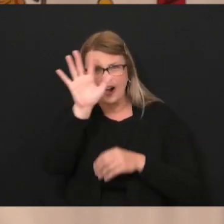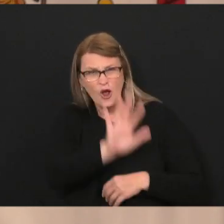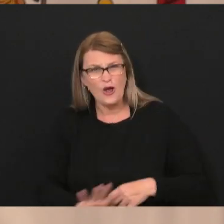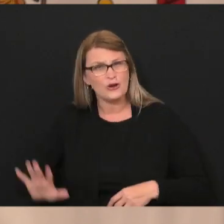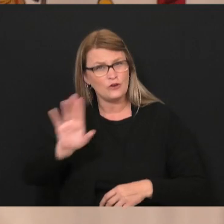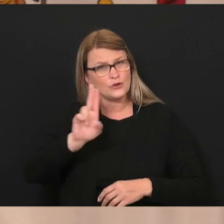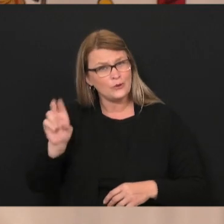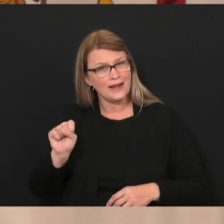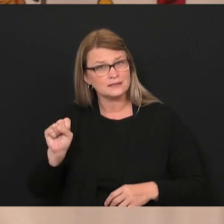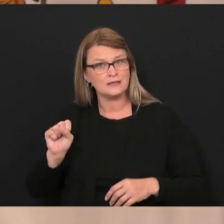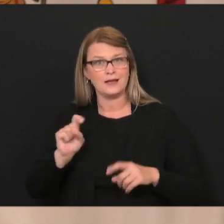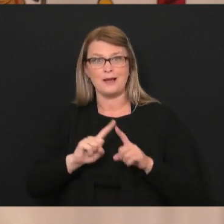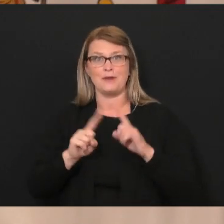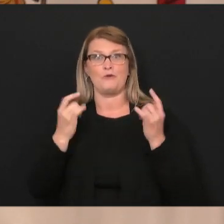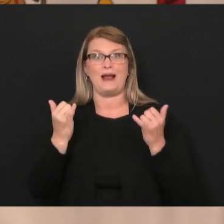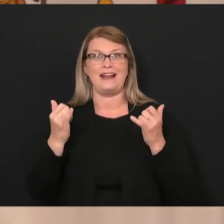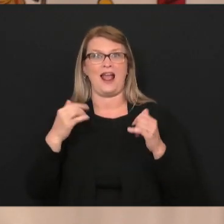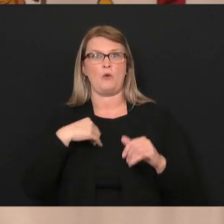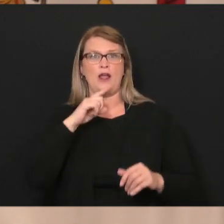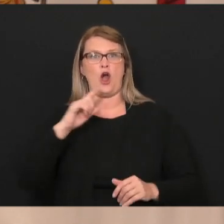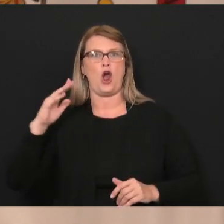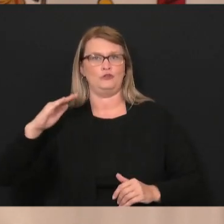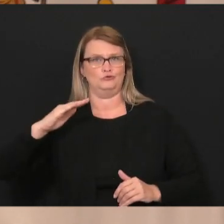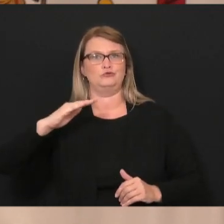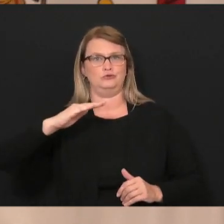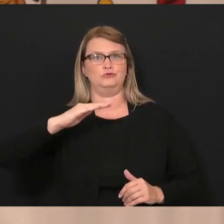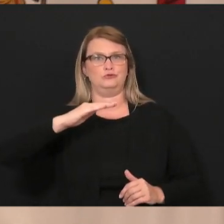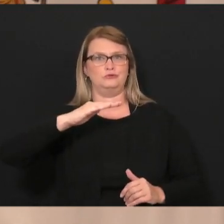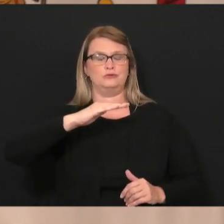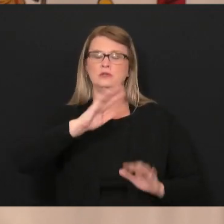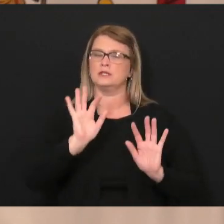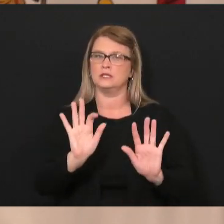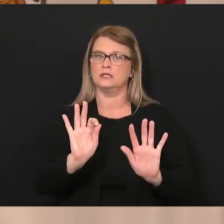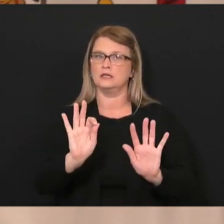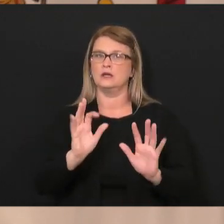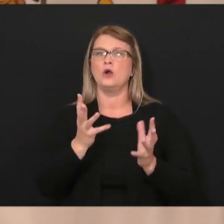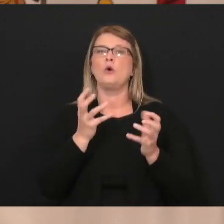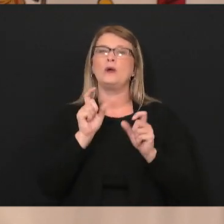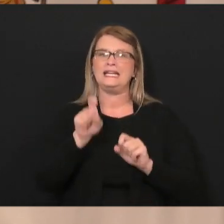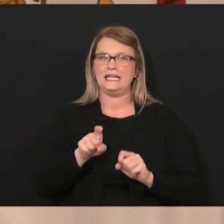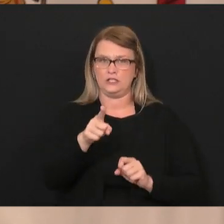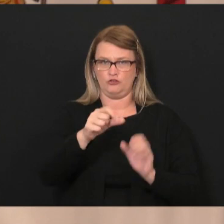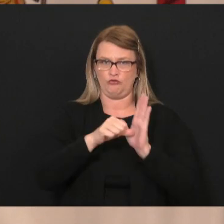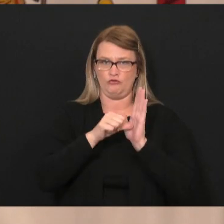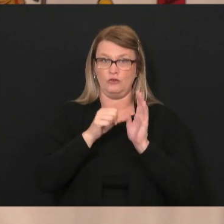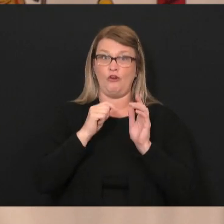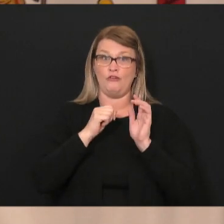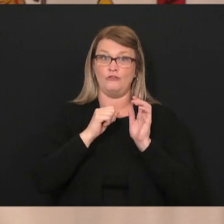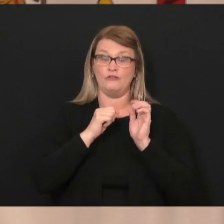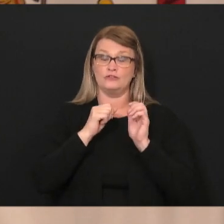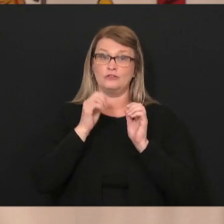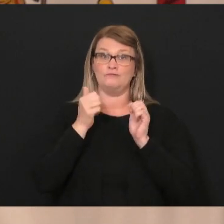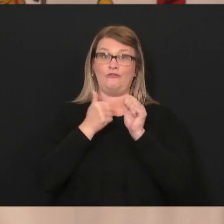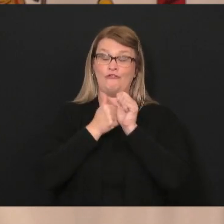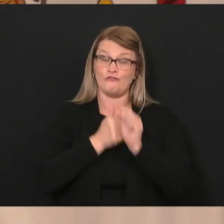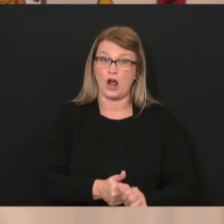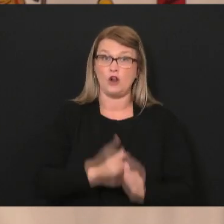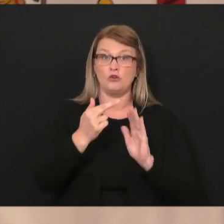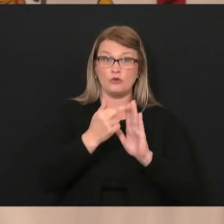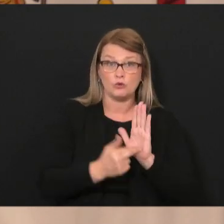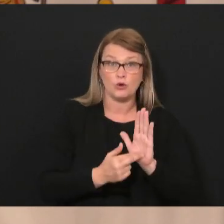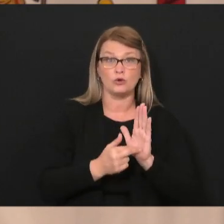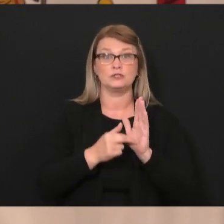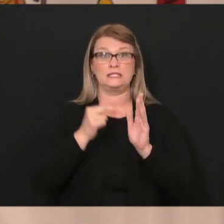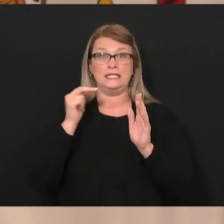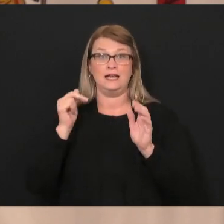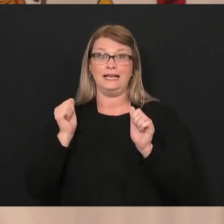we're trending and doing all the right things at this time. We need you. We need you so bad to keep up